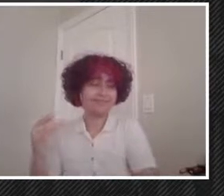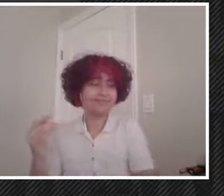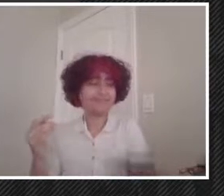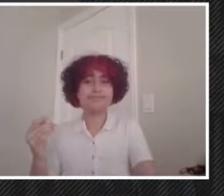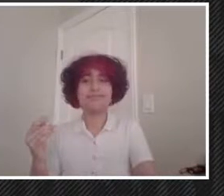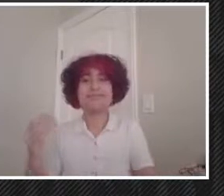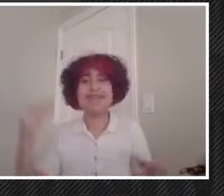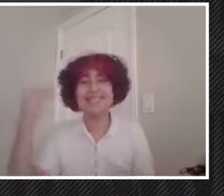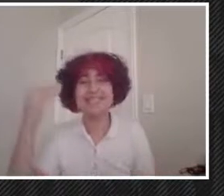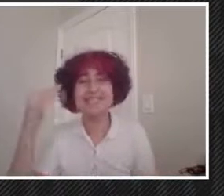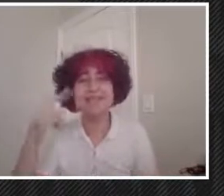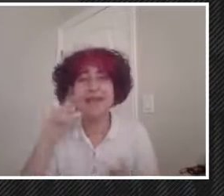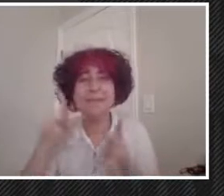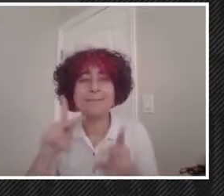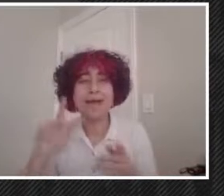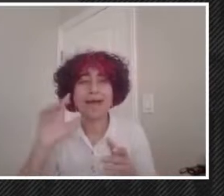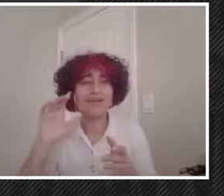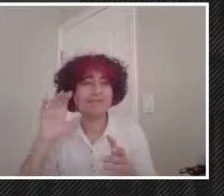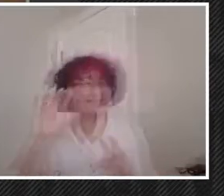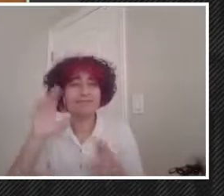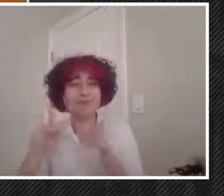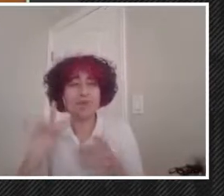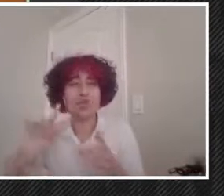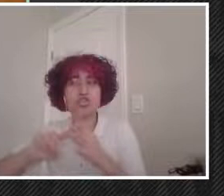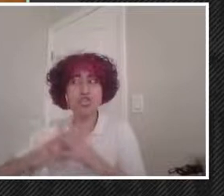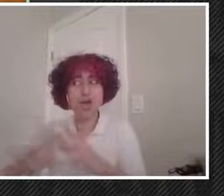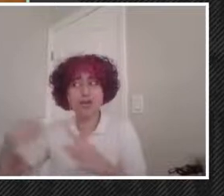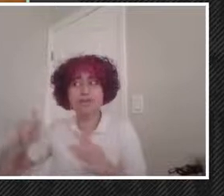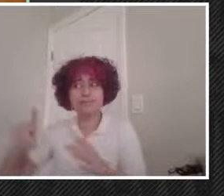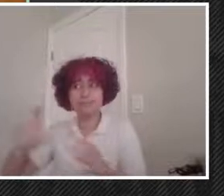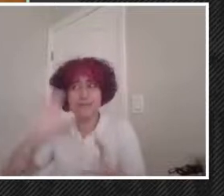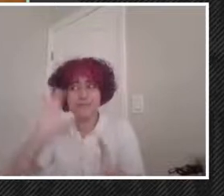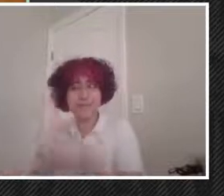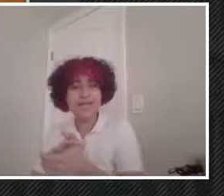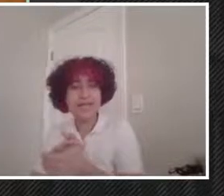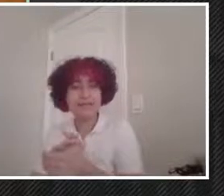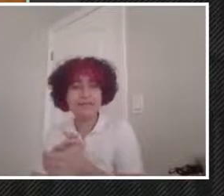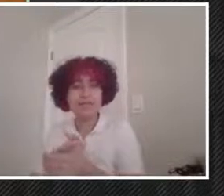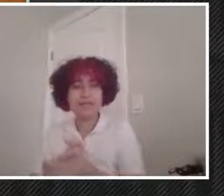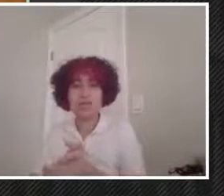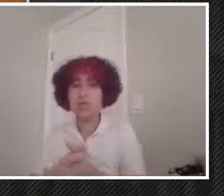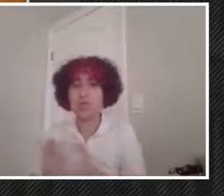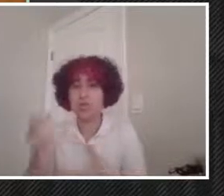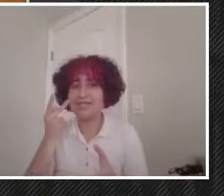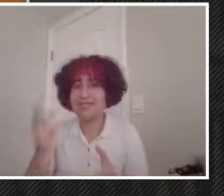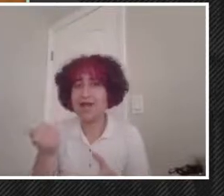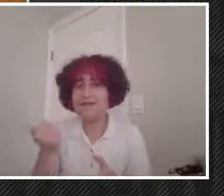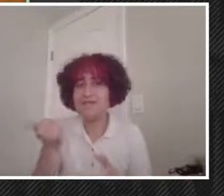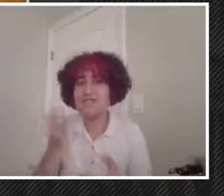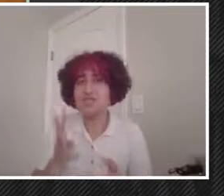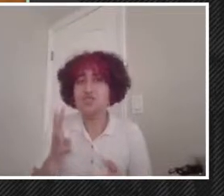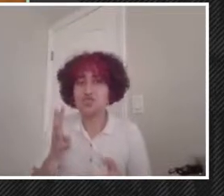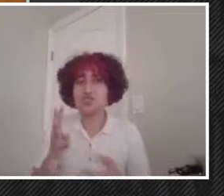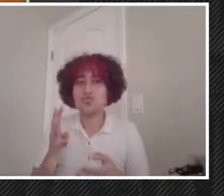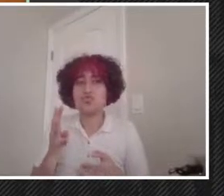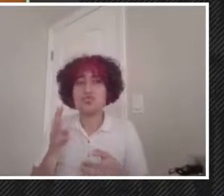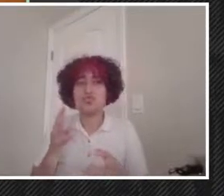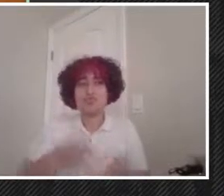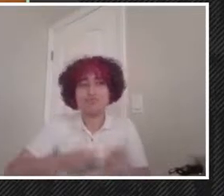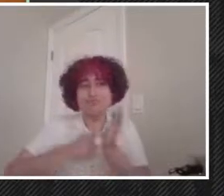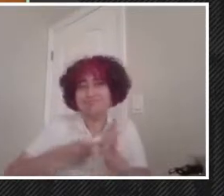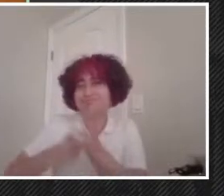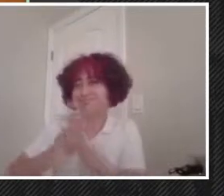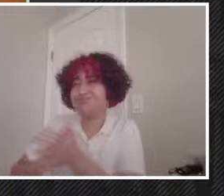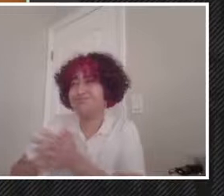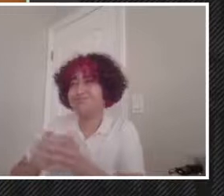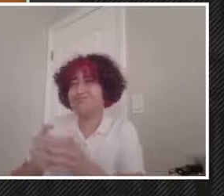cameras involving police brutality. And we have some convictions, very few, but some convictions happening around police misconduct. We